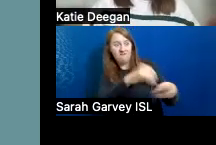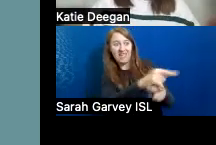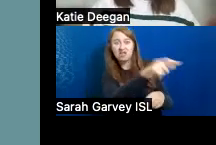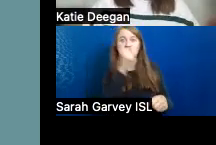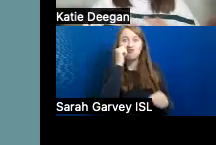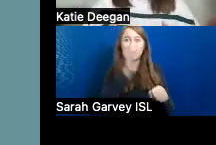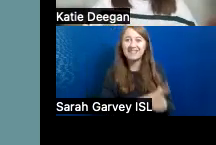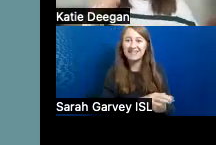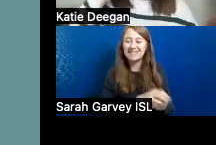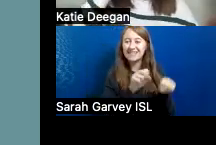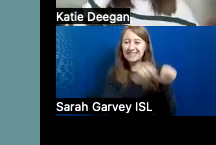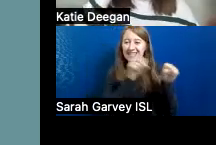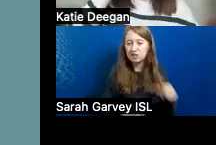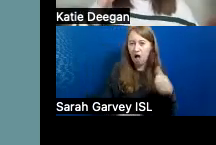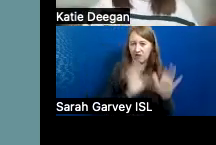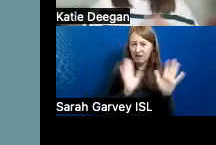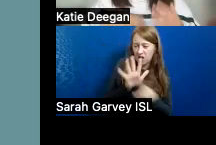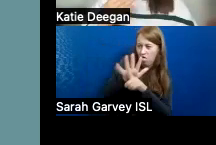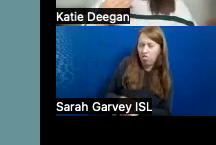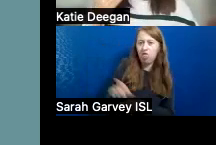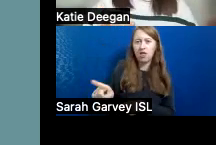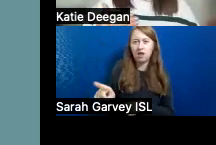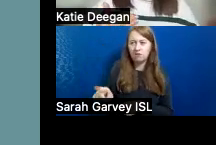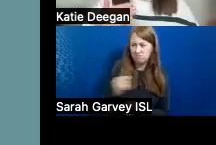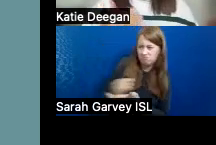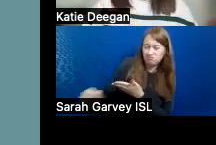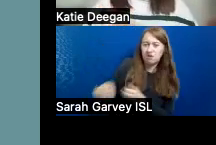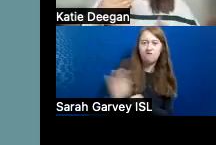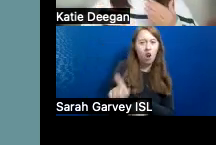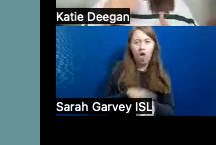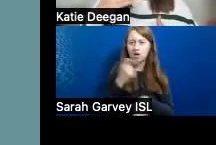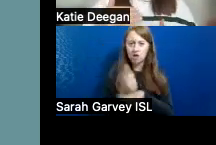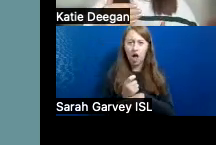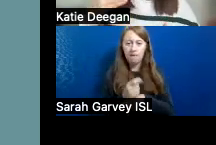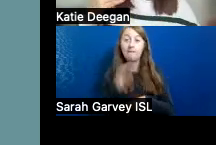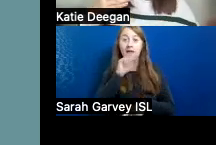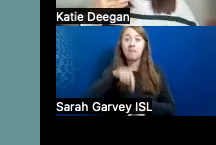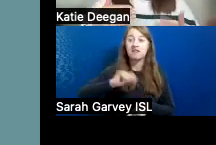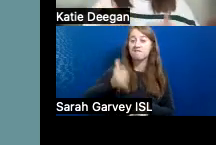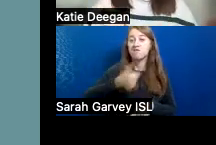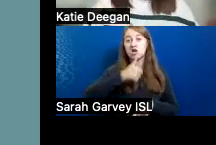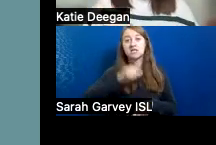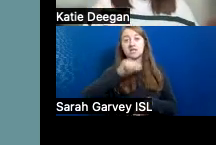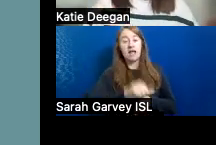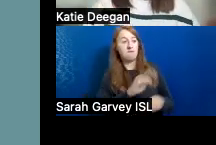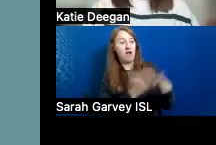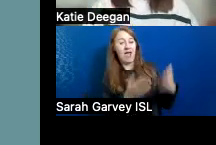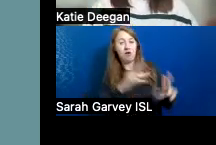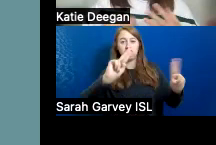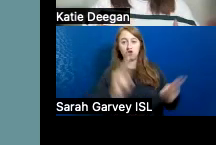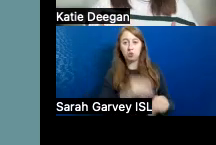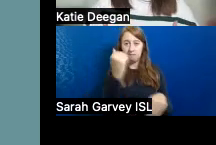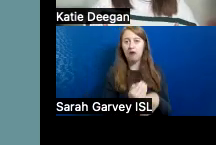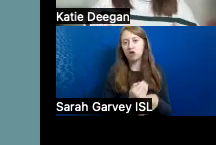that excluded them for so long. So this was one barrier then. This was one step to try and reduce that barrier